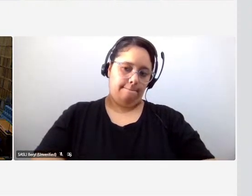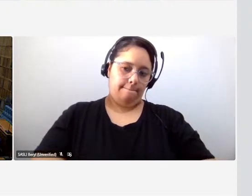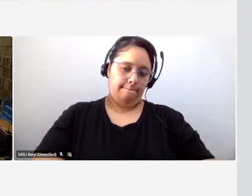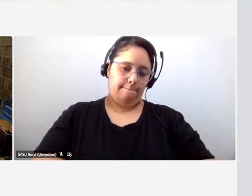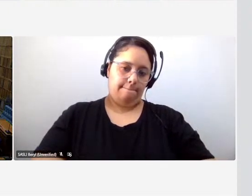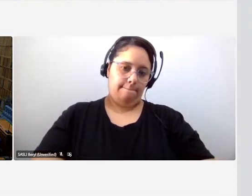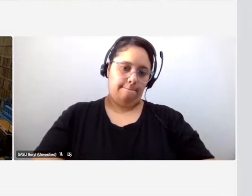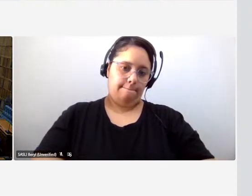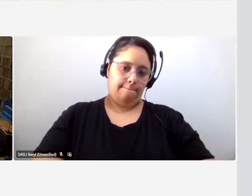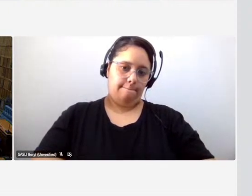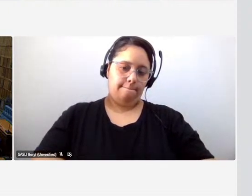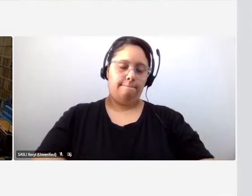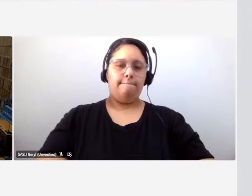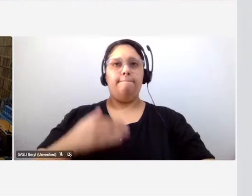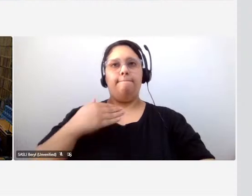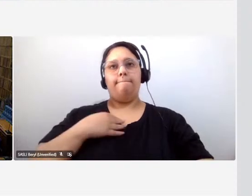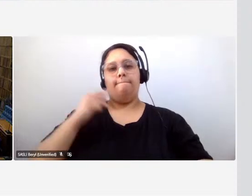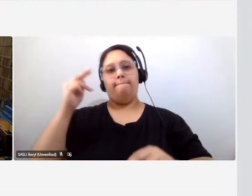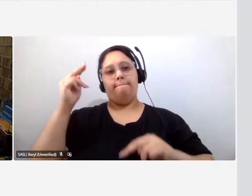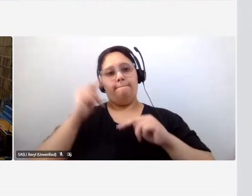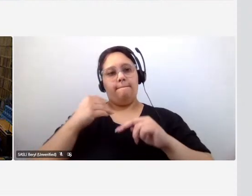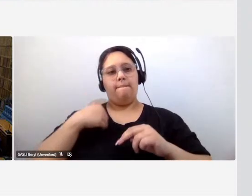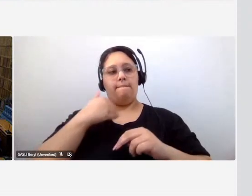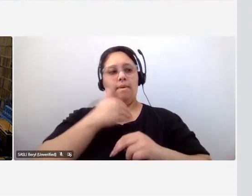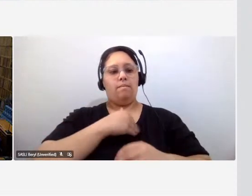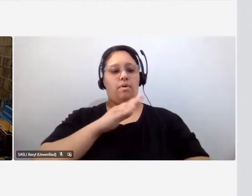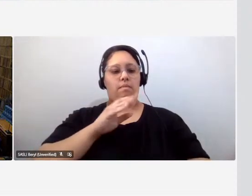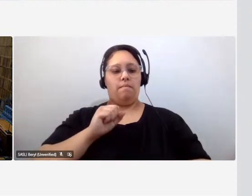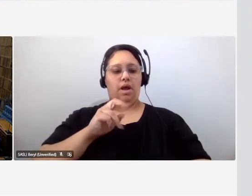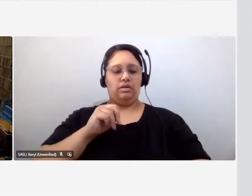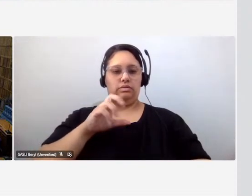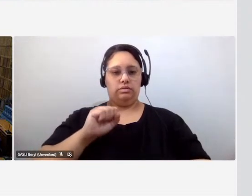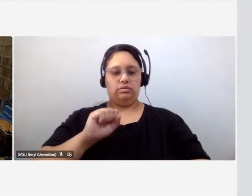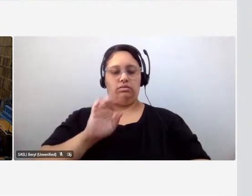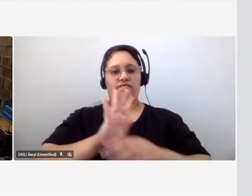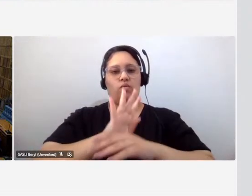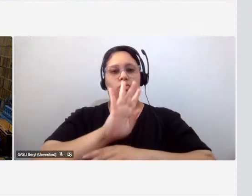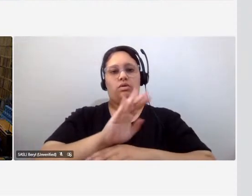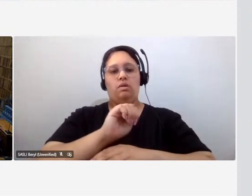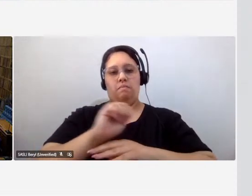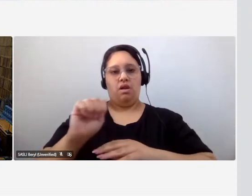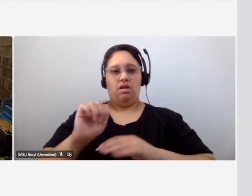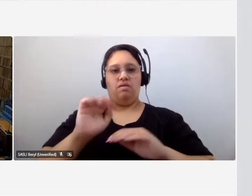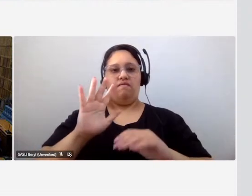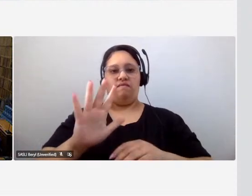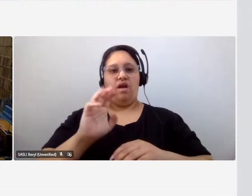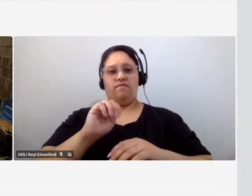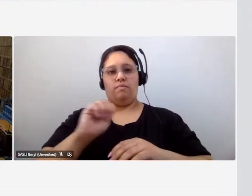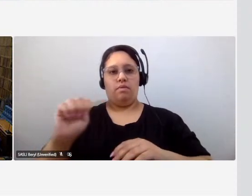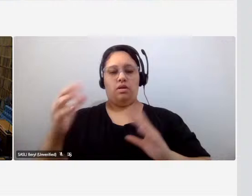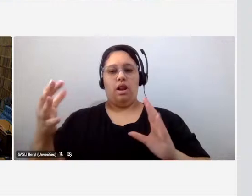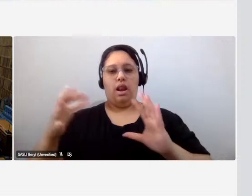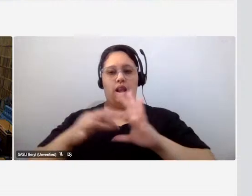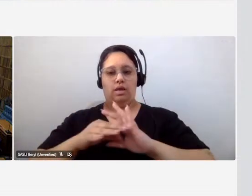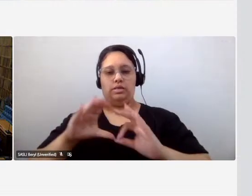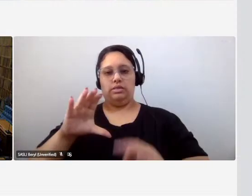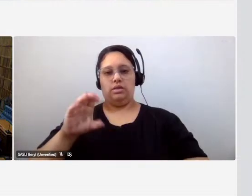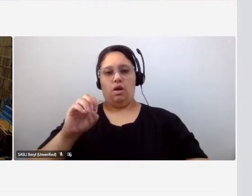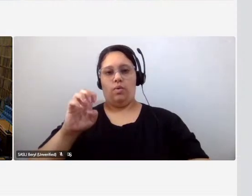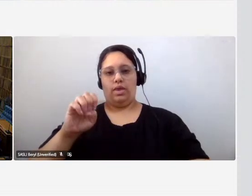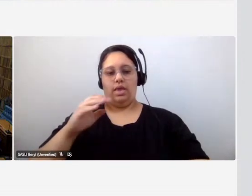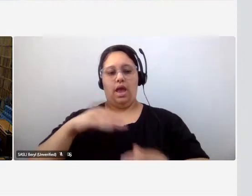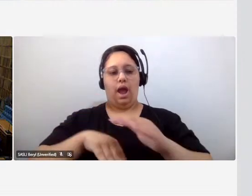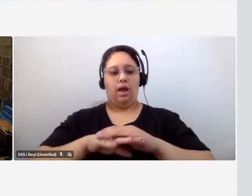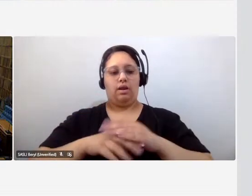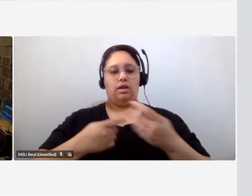And I'll be very brief. Member Barnes, so the 14 million, 5 million is related to COE under expenditure,